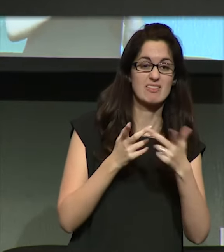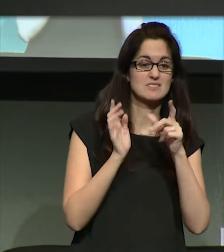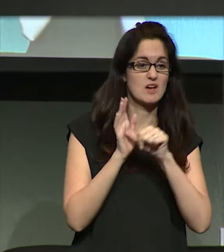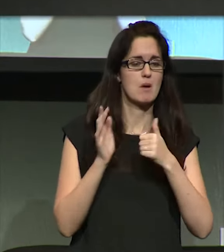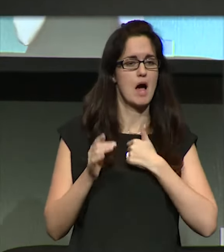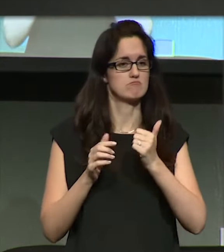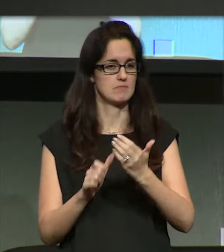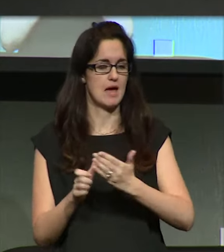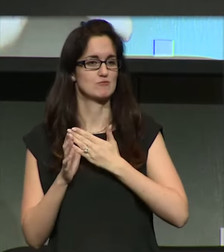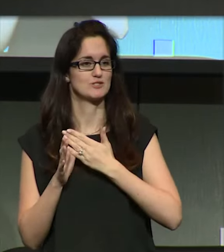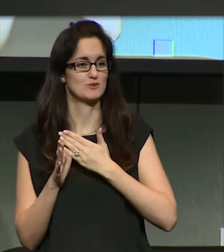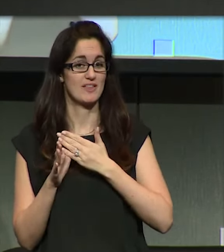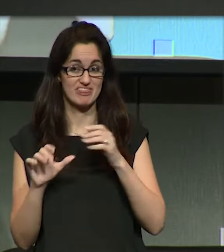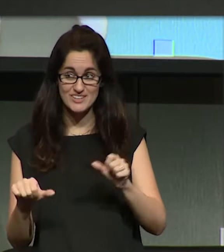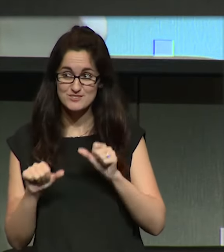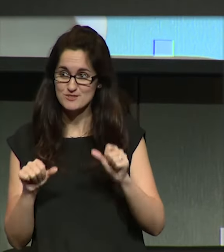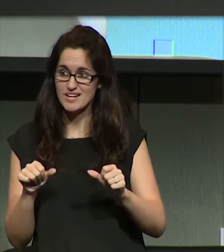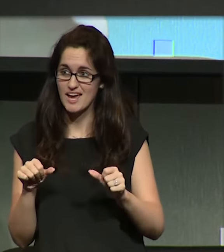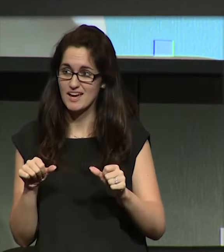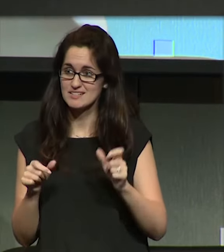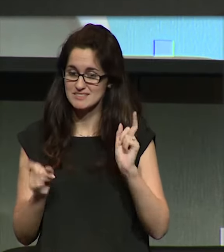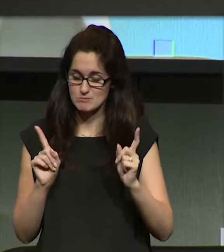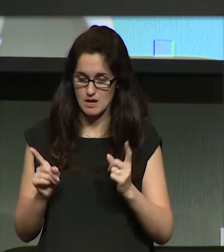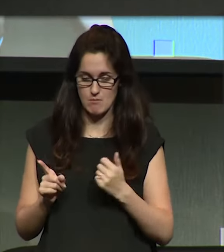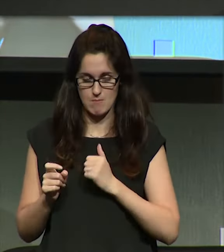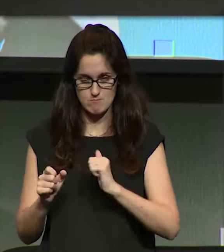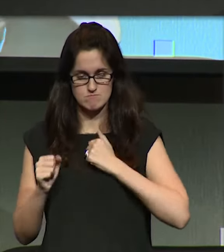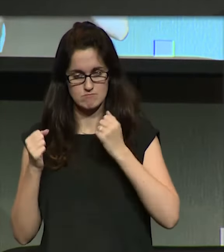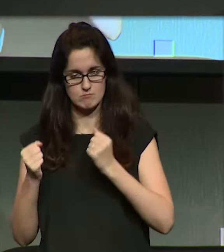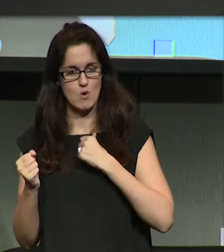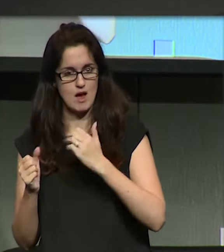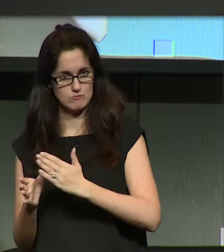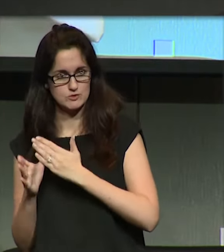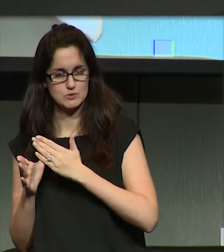what, that's okay. You shouldn't feel threatened by that.